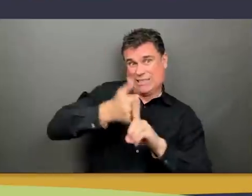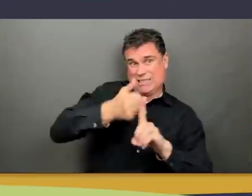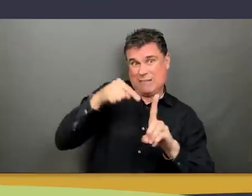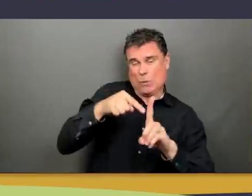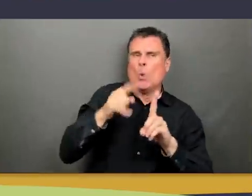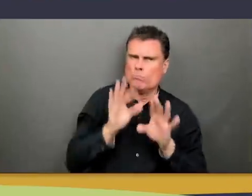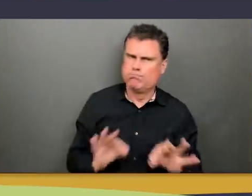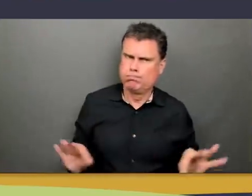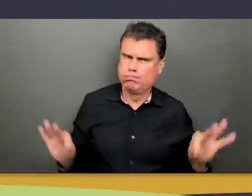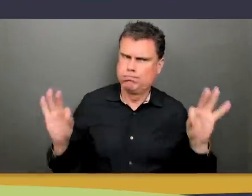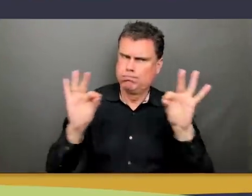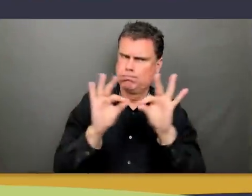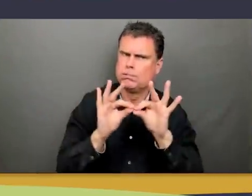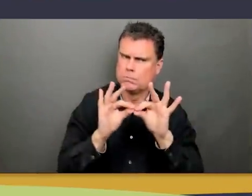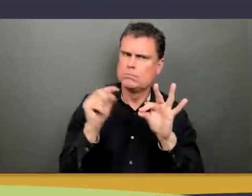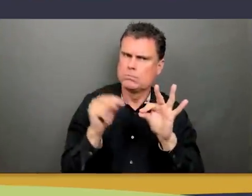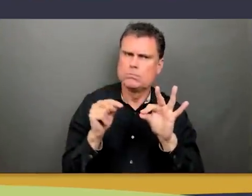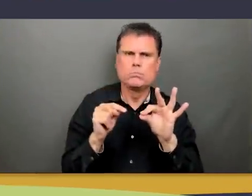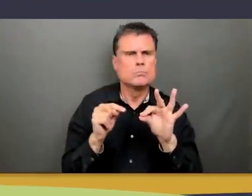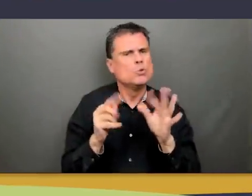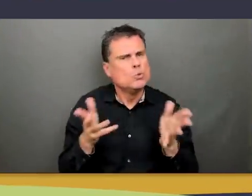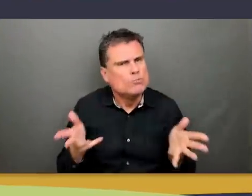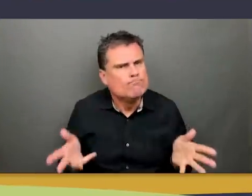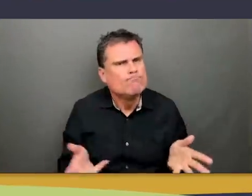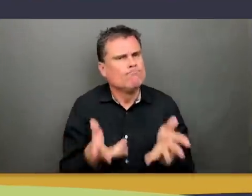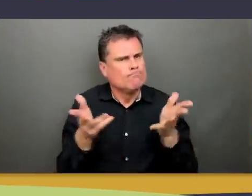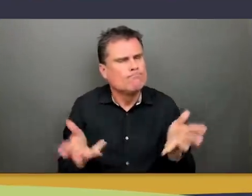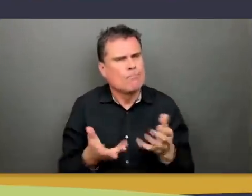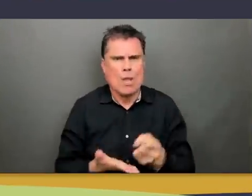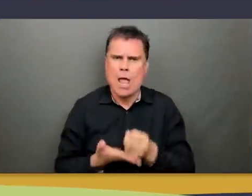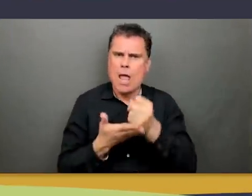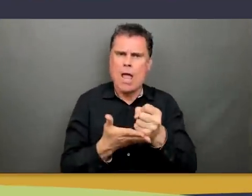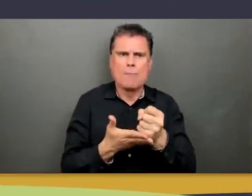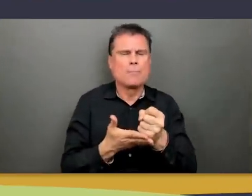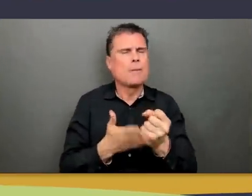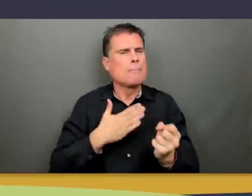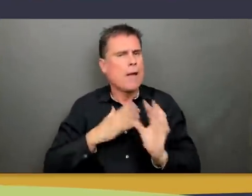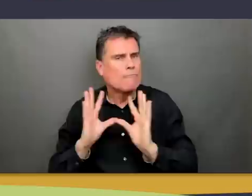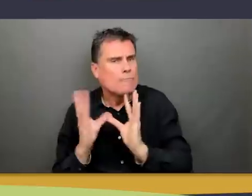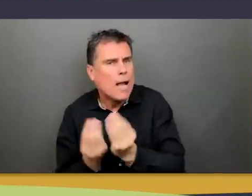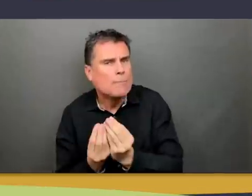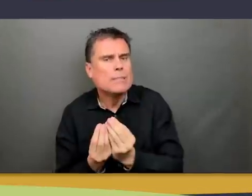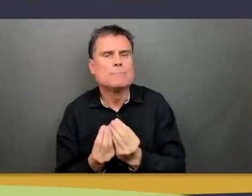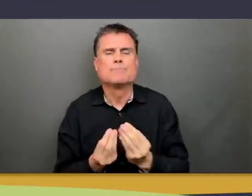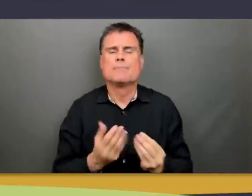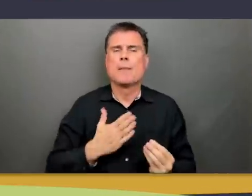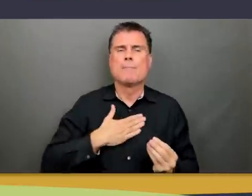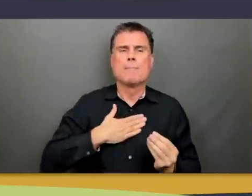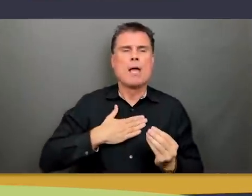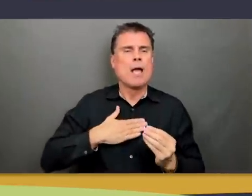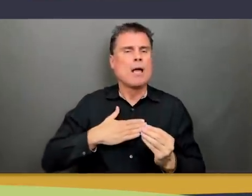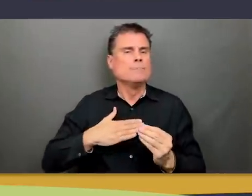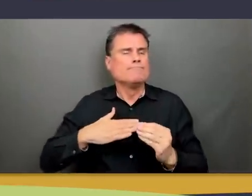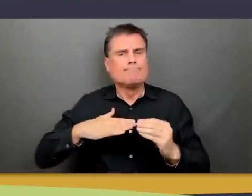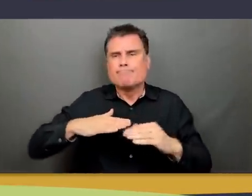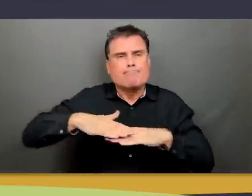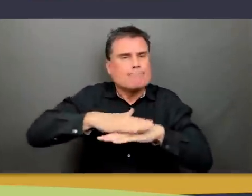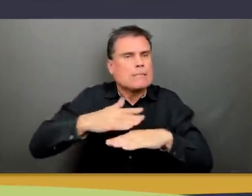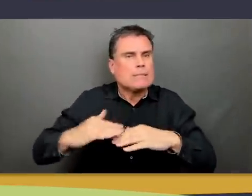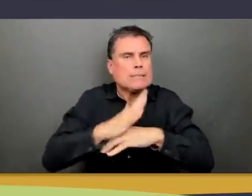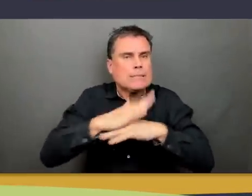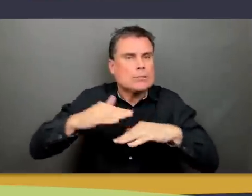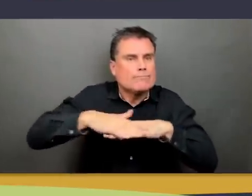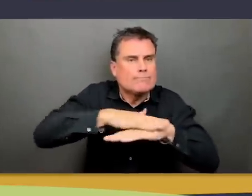help lift not only my family, but my nation out of poverty. And